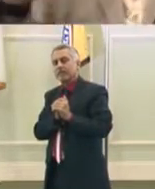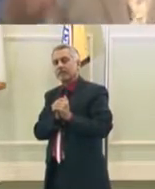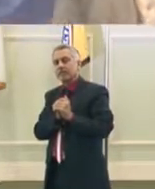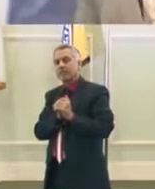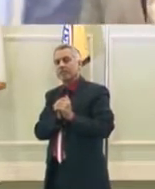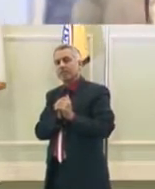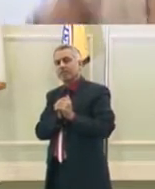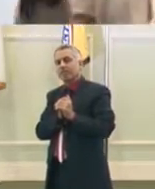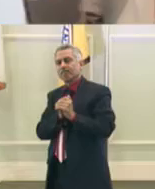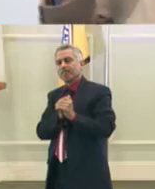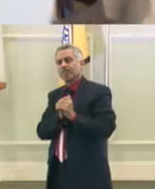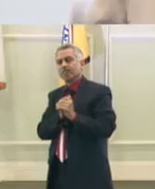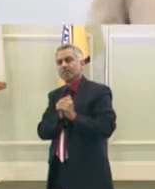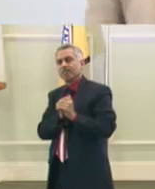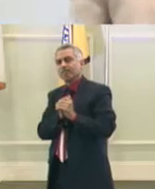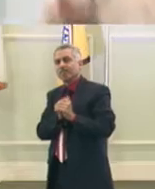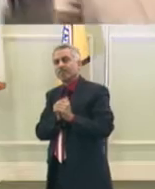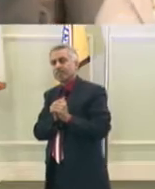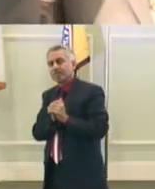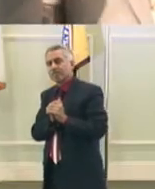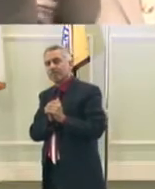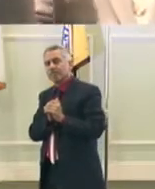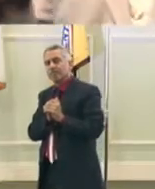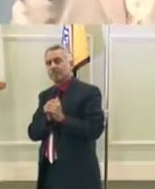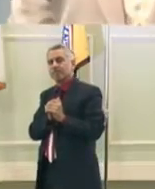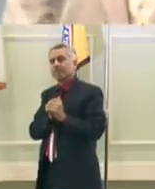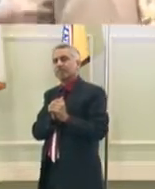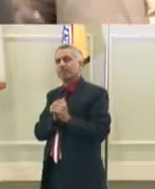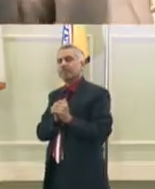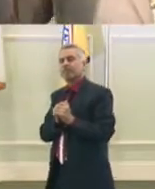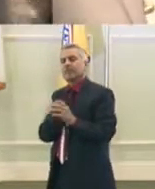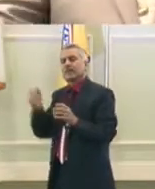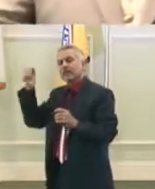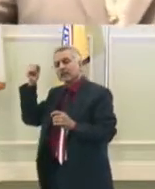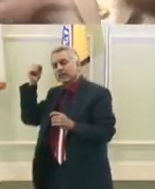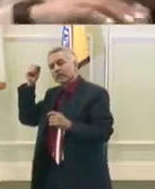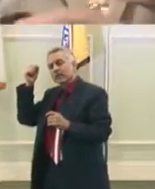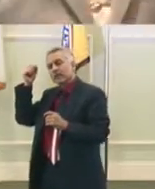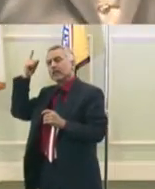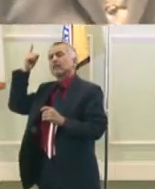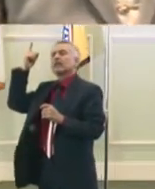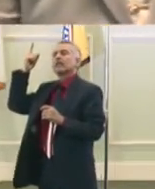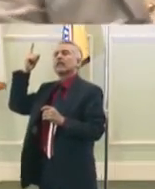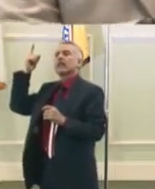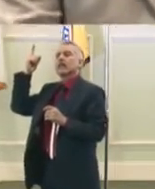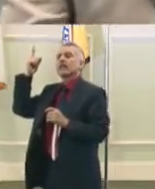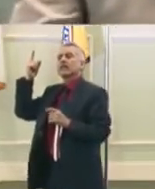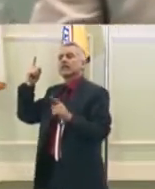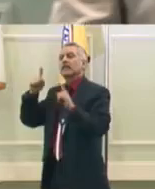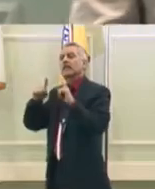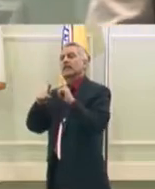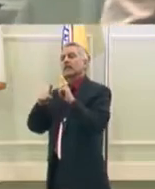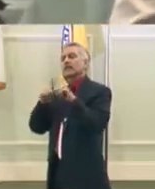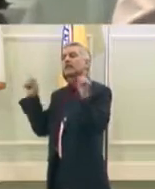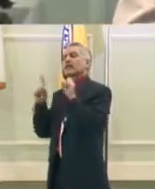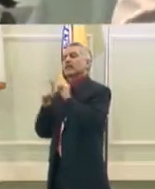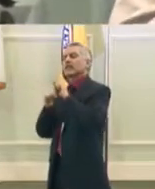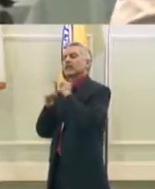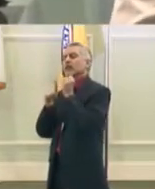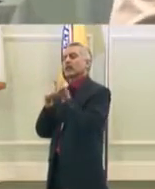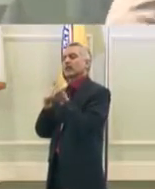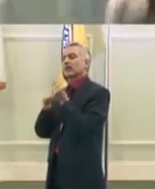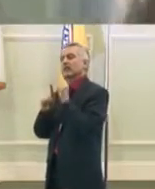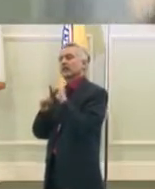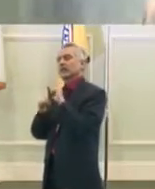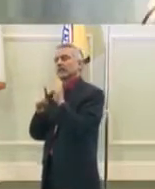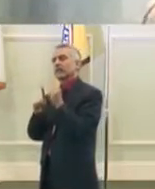They recognize that. They recognize the differences. It finally clicks in her head. This is different. This is not what we're used to. So